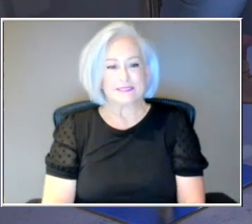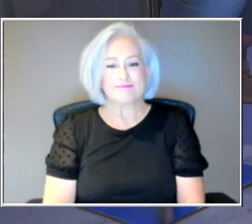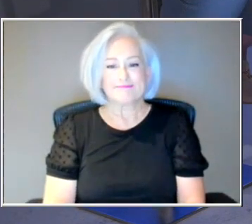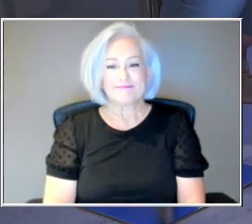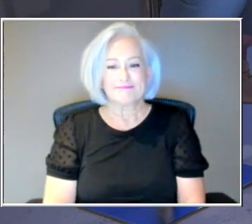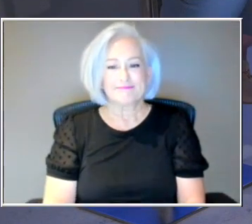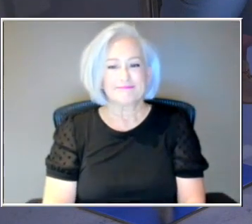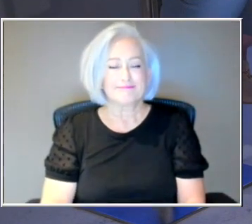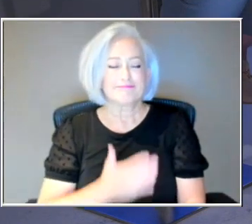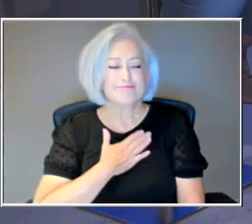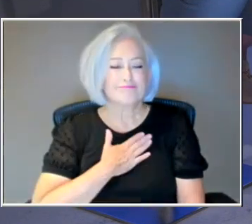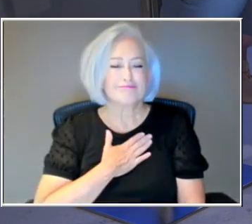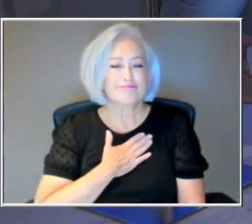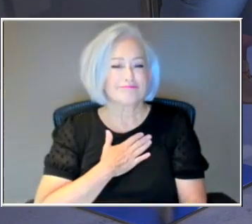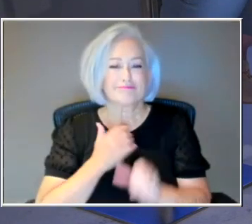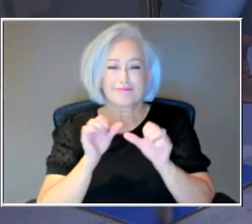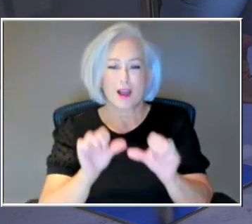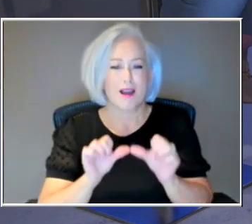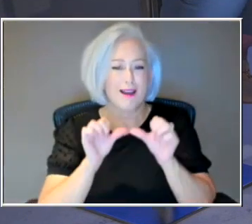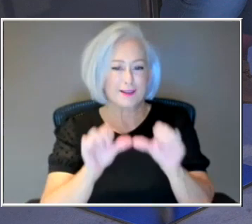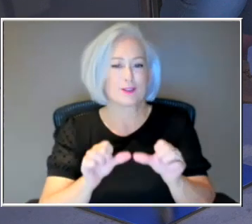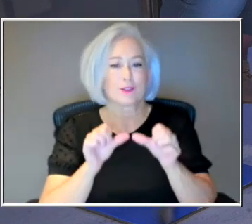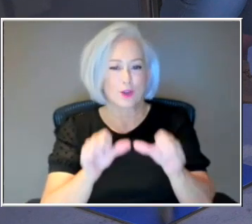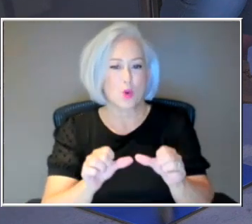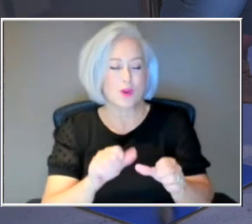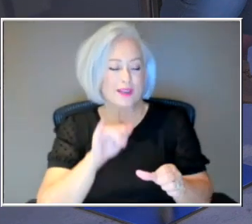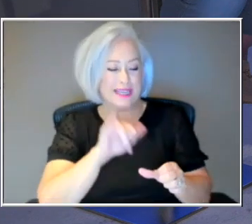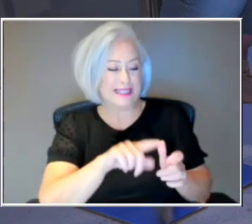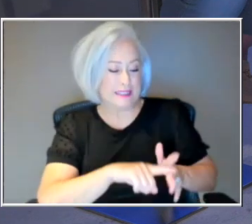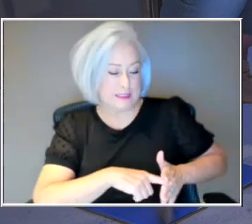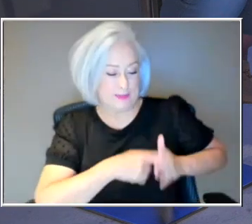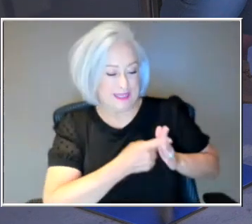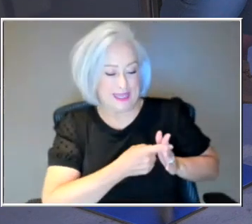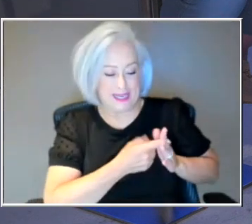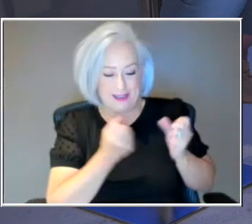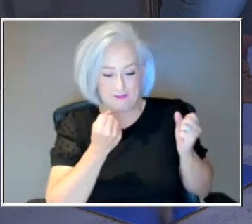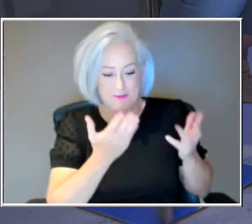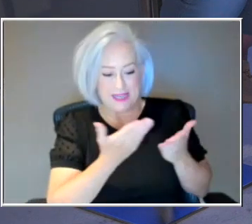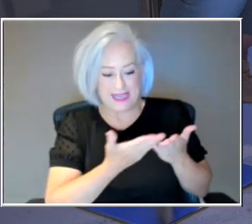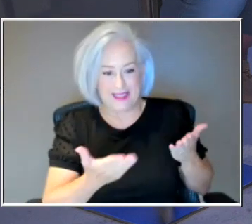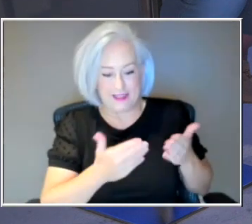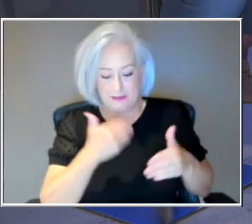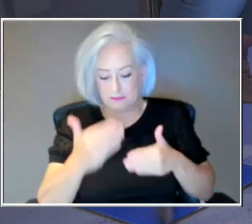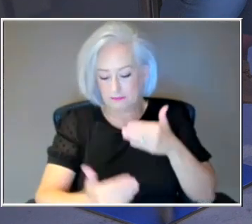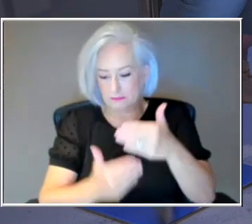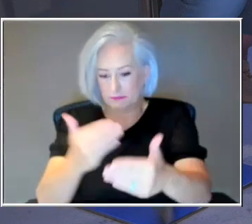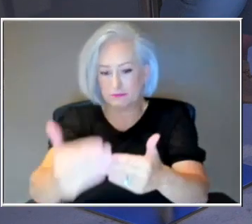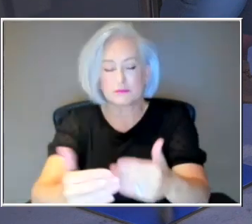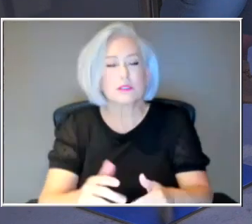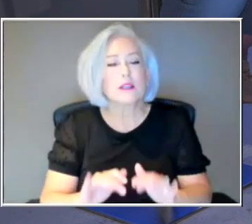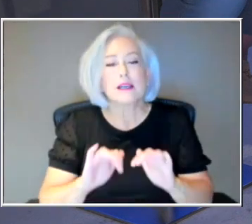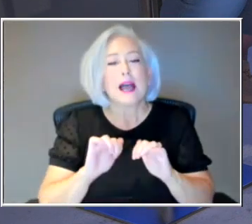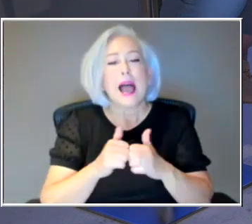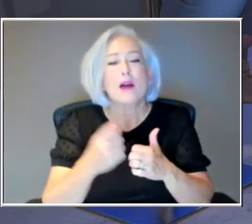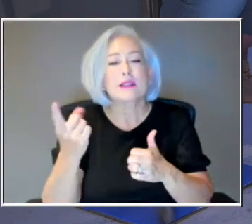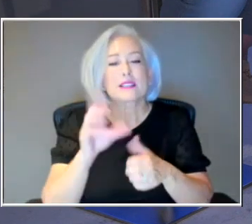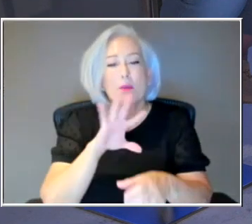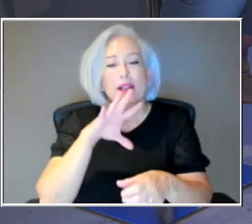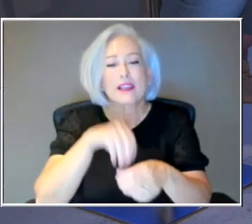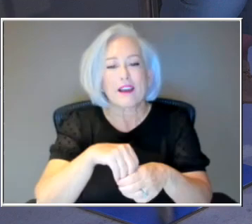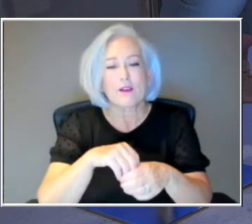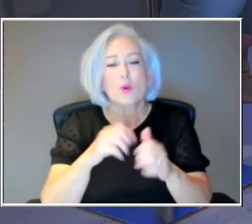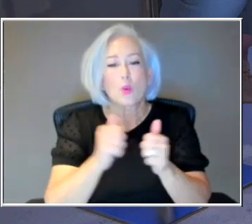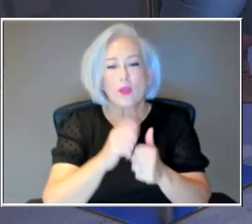it's an ongoing, as you mentioned, it's the beginning of many, many phases. How does somebody get involved with the Stroke Recovery Registry here at the health